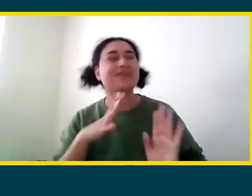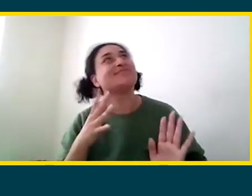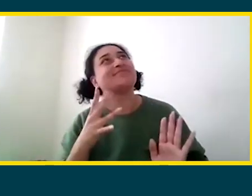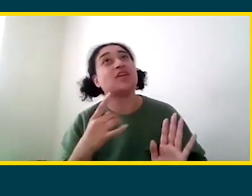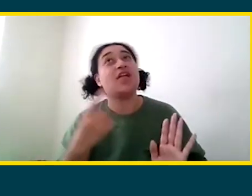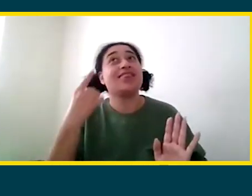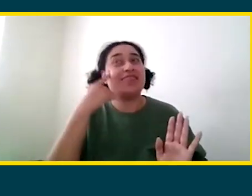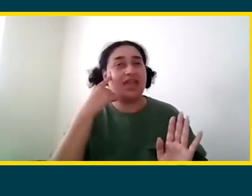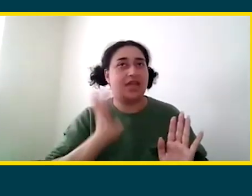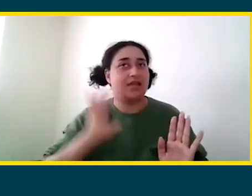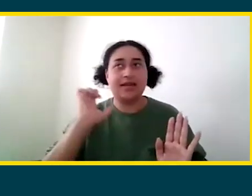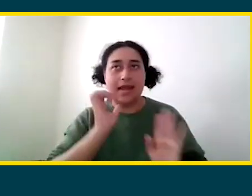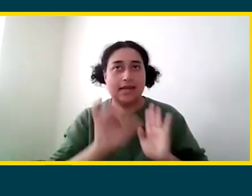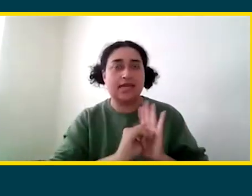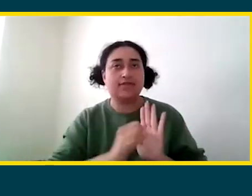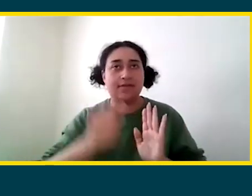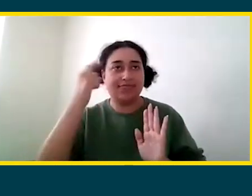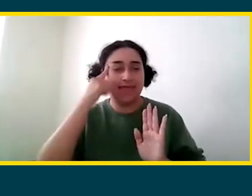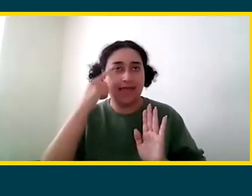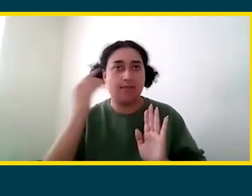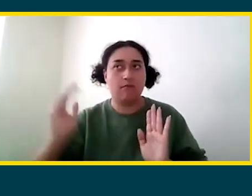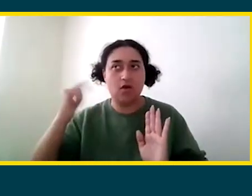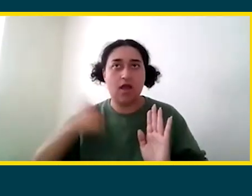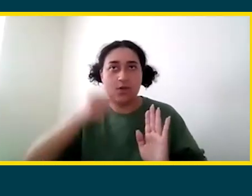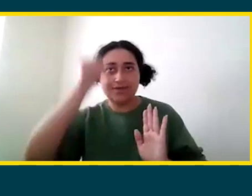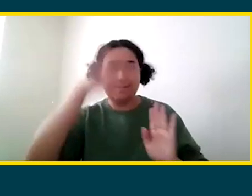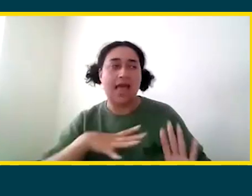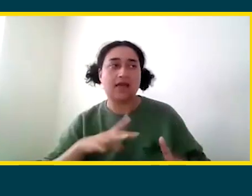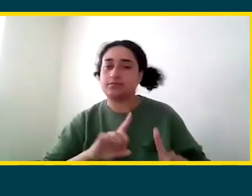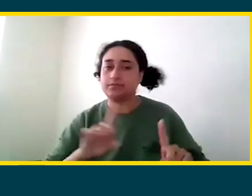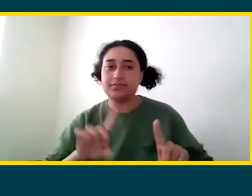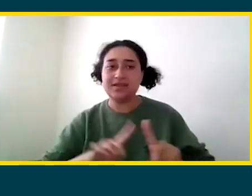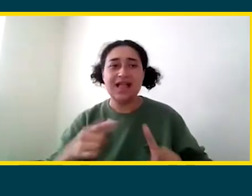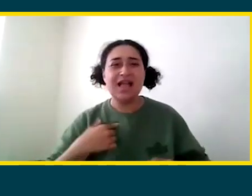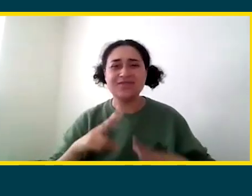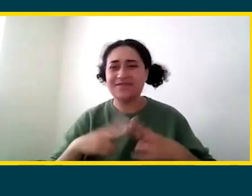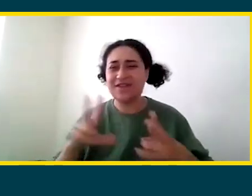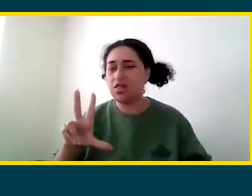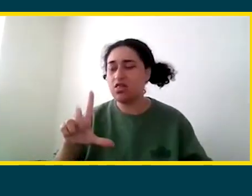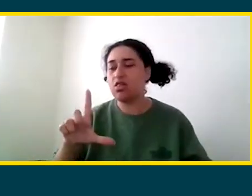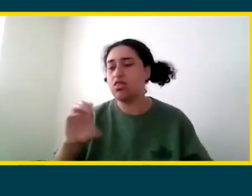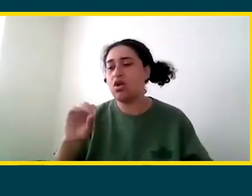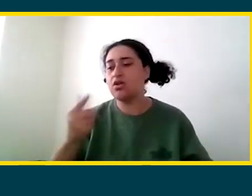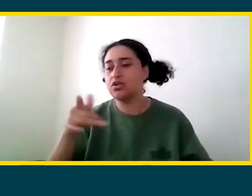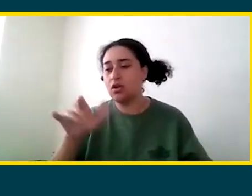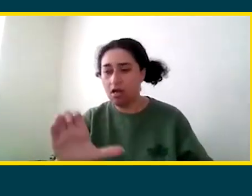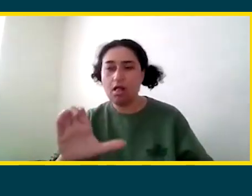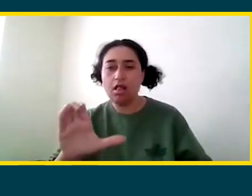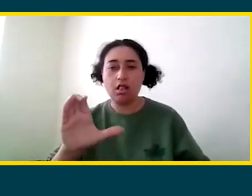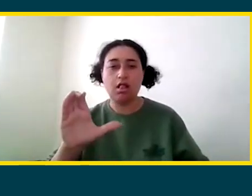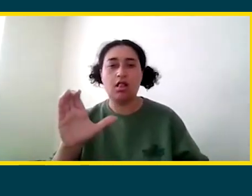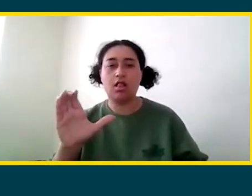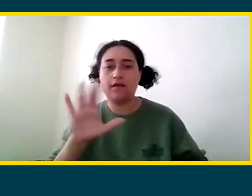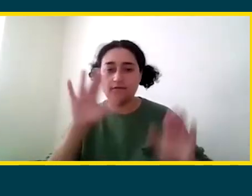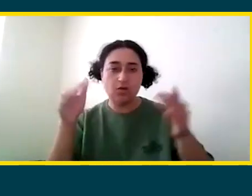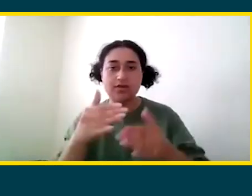man, wasn't for me, but it was also, I was very logical, didn't have a lot of emotion and whatnot for so long, so it just seemed like everyone says